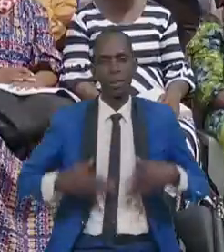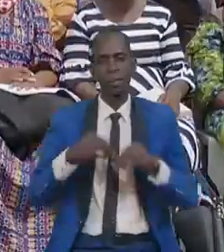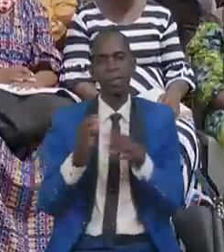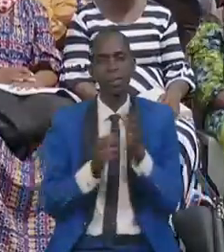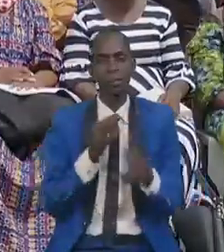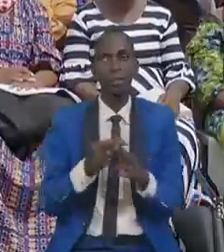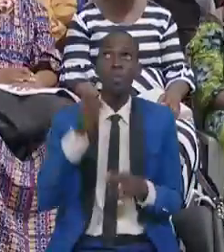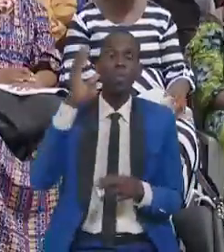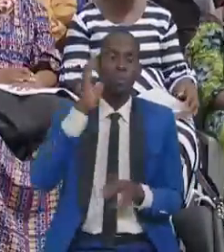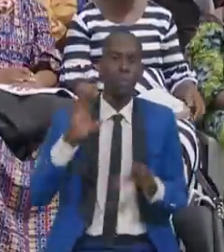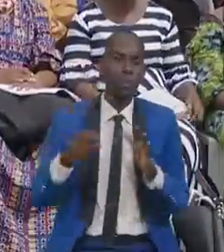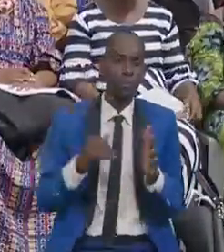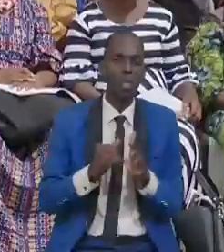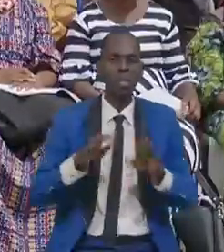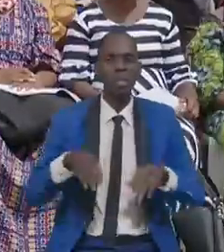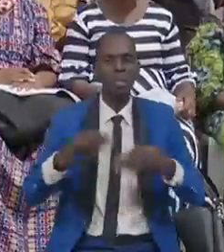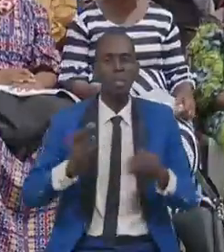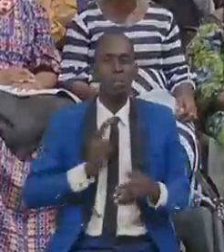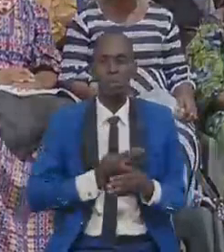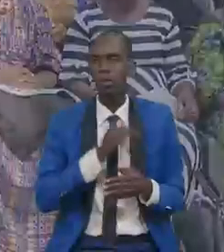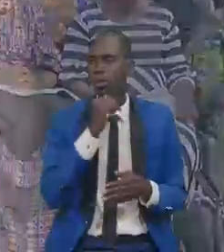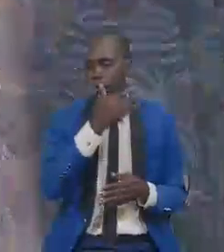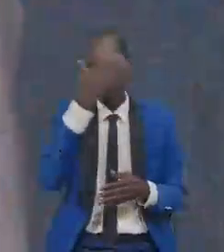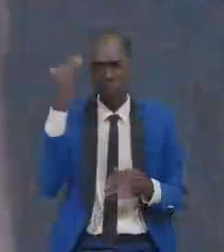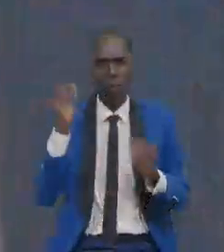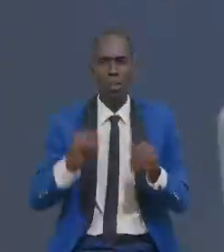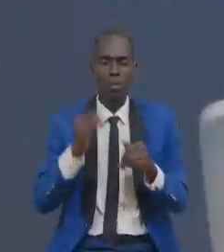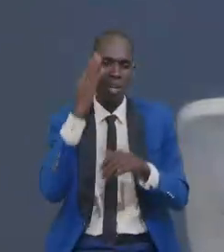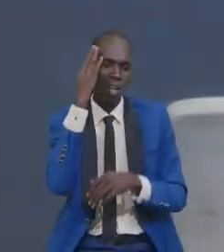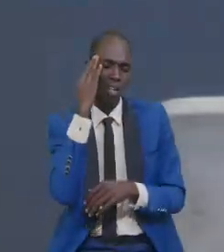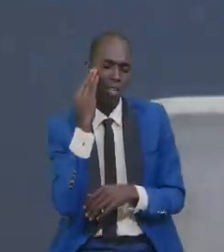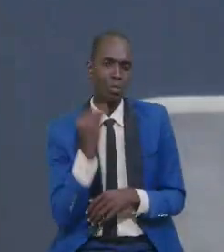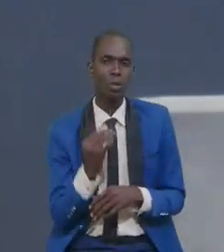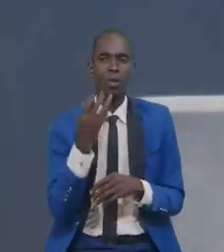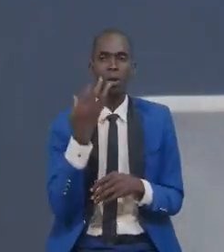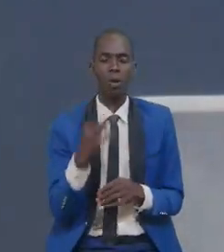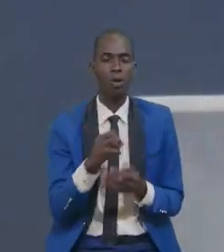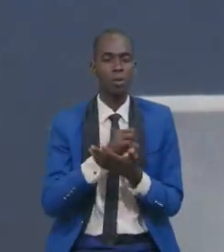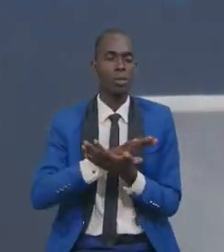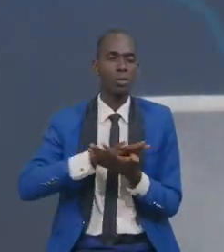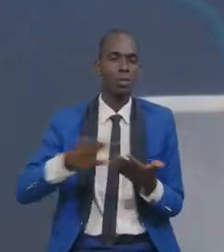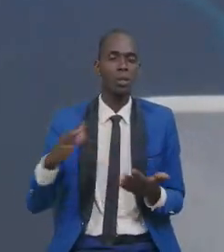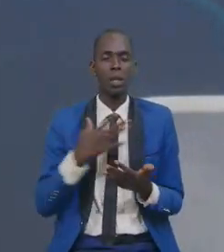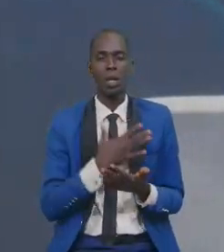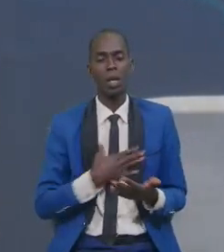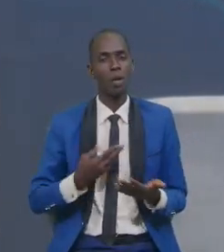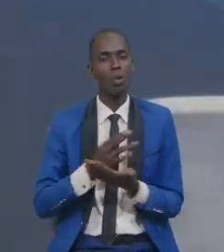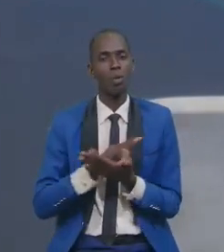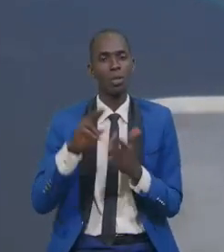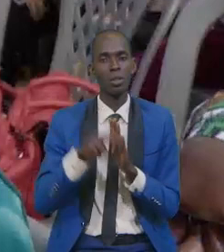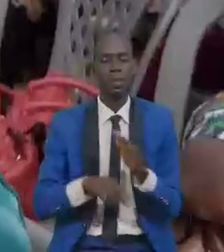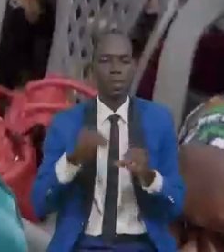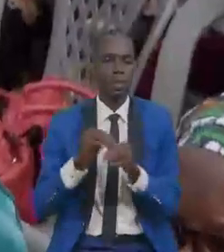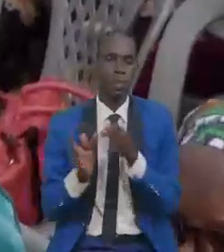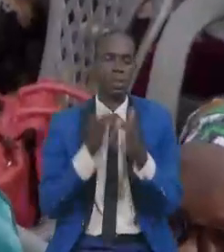and give us an unforgettable experience of sanctification and holiness in